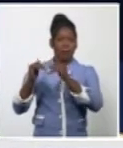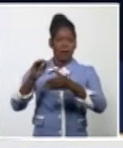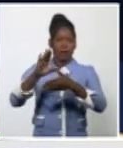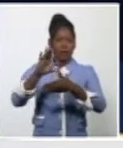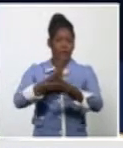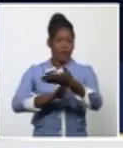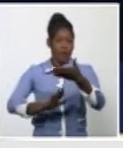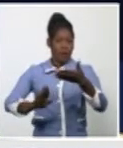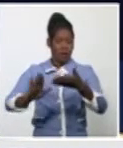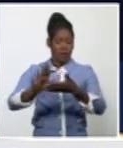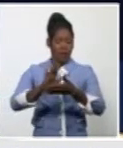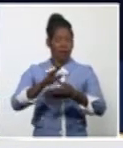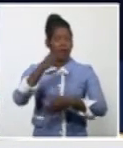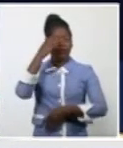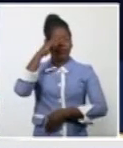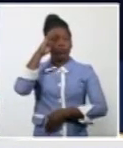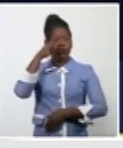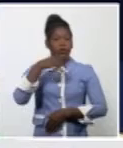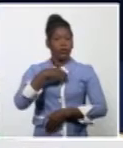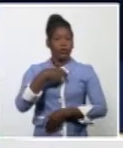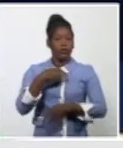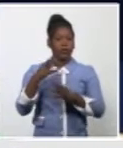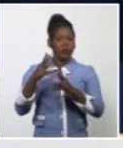rate. The region's lethality